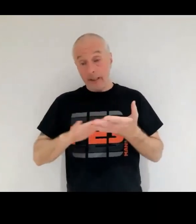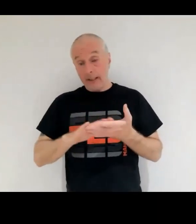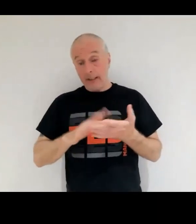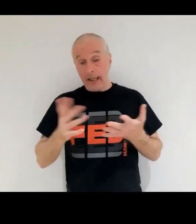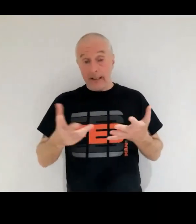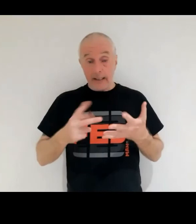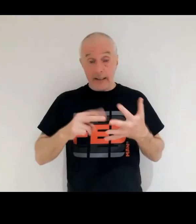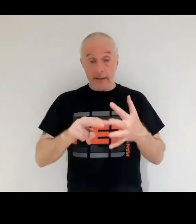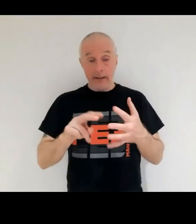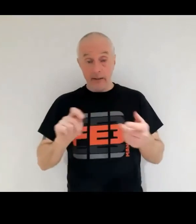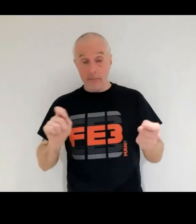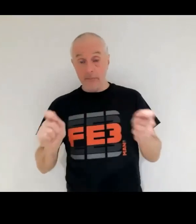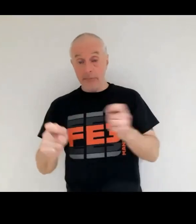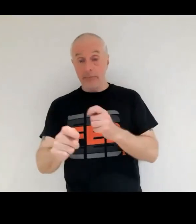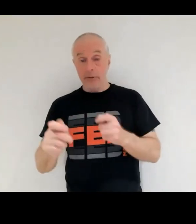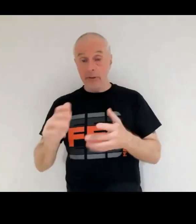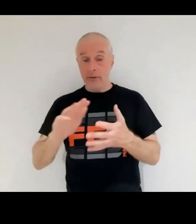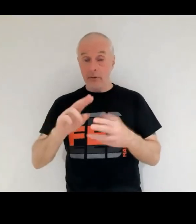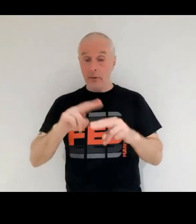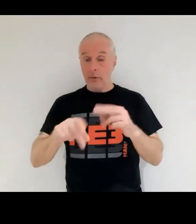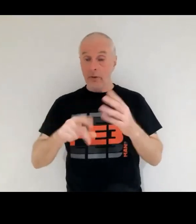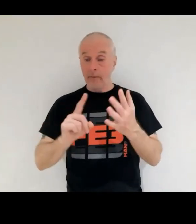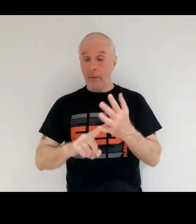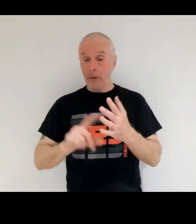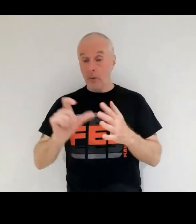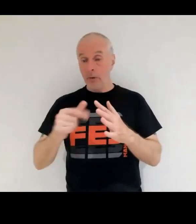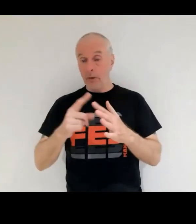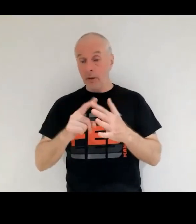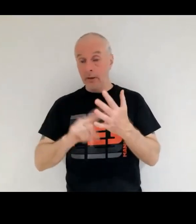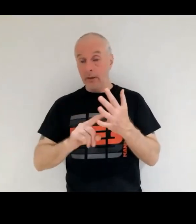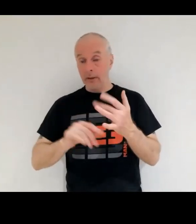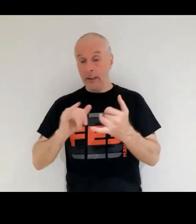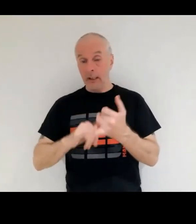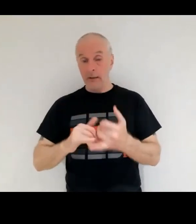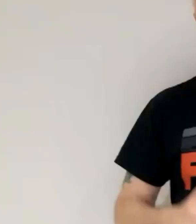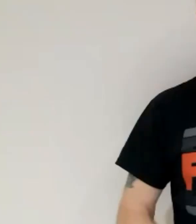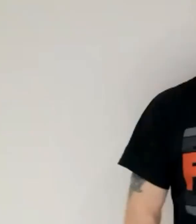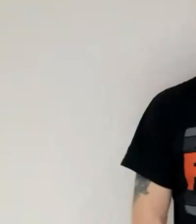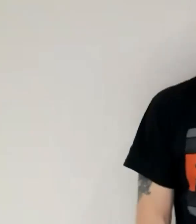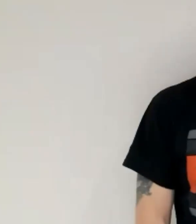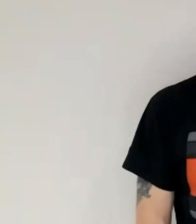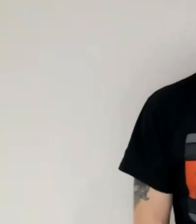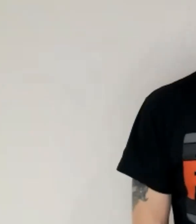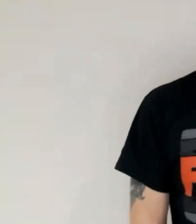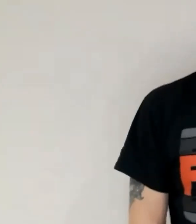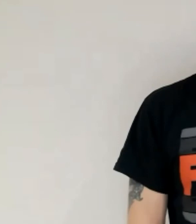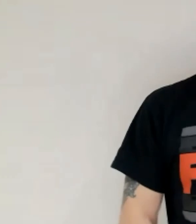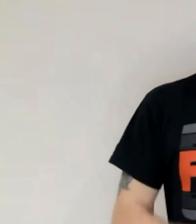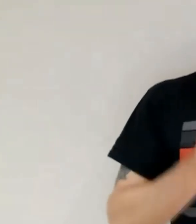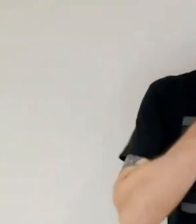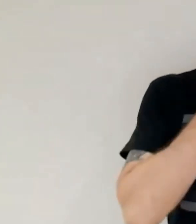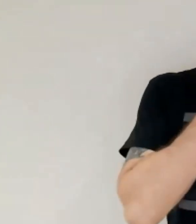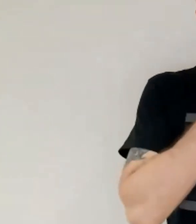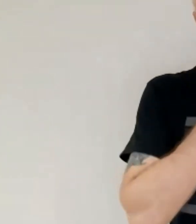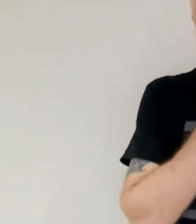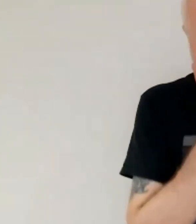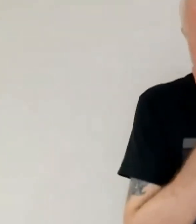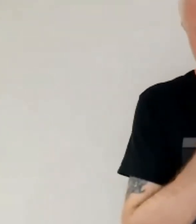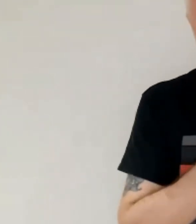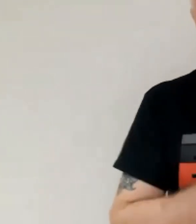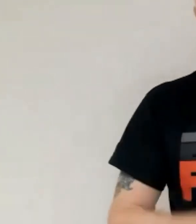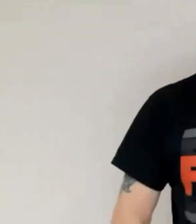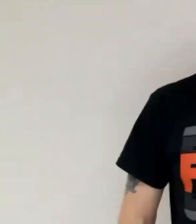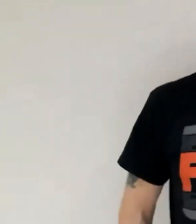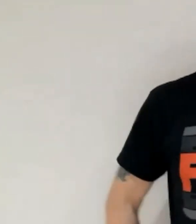strategic shift to fuel cells? I would argue no. because I don't really see